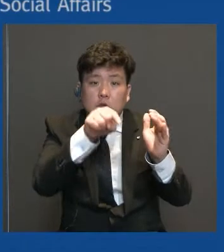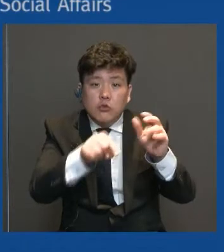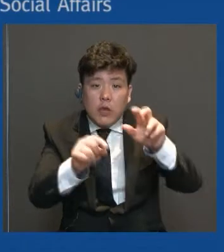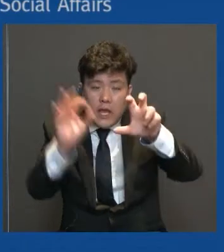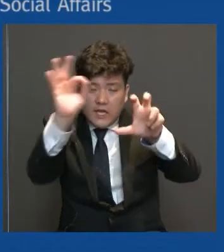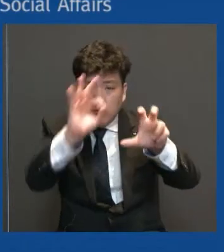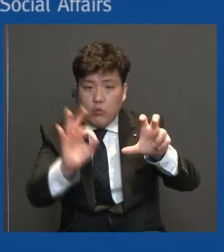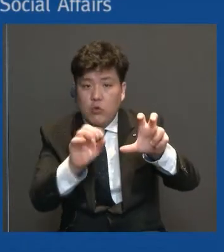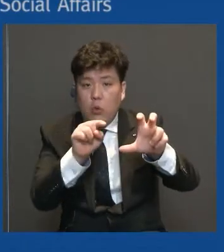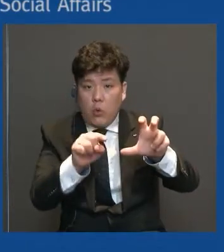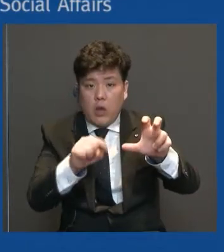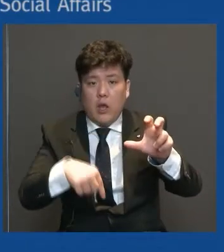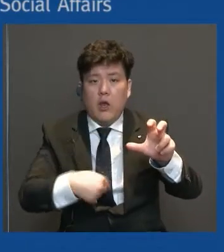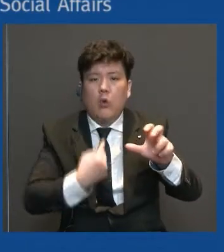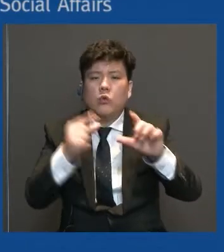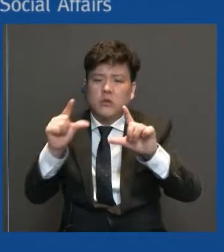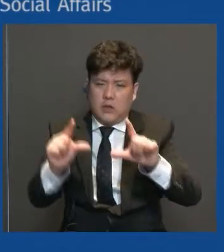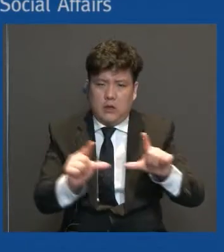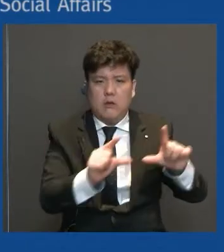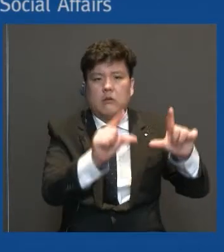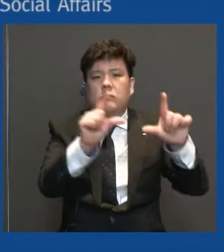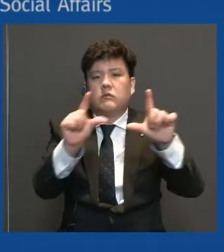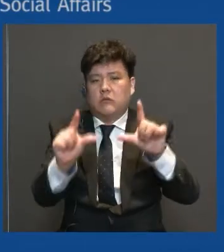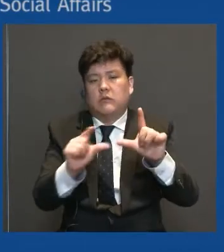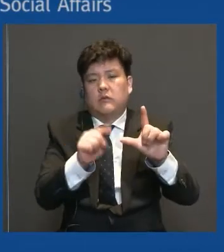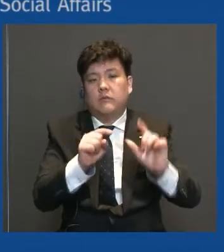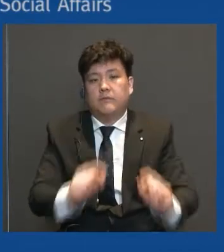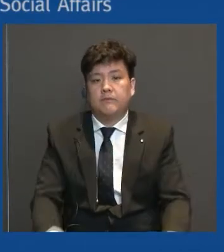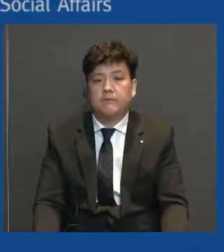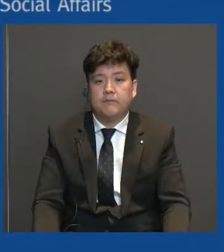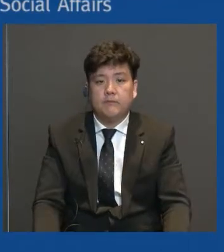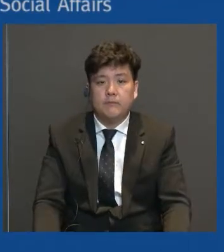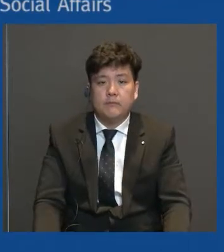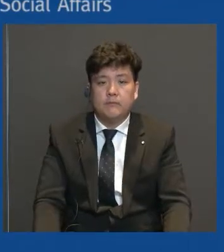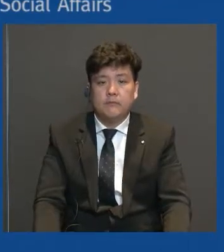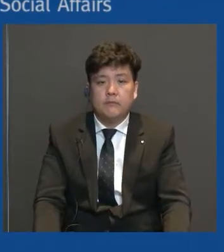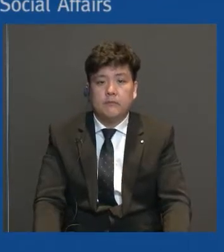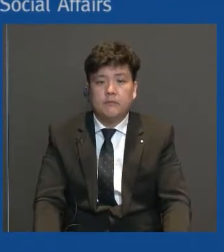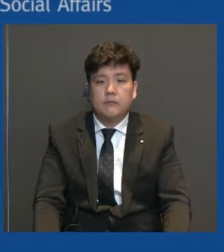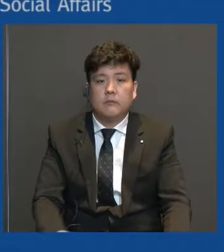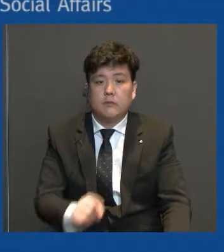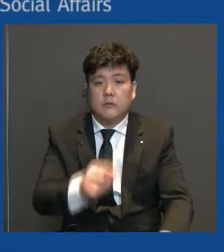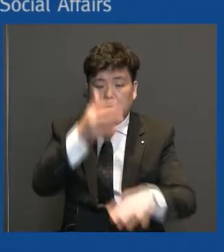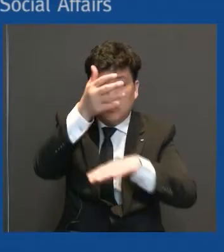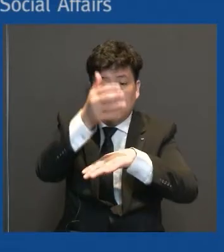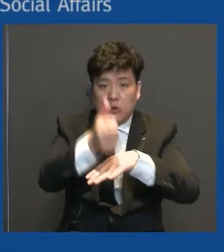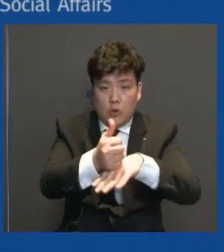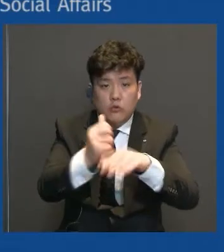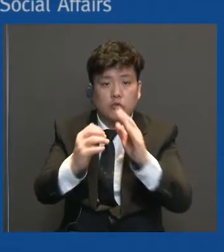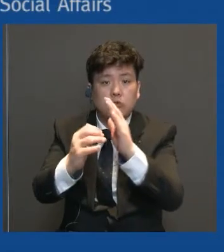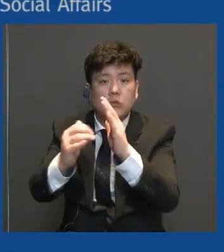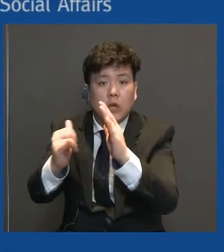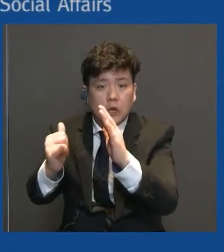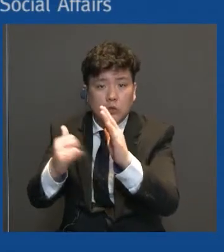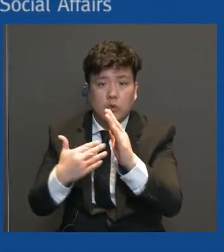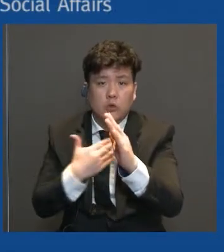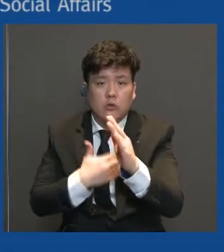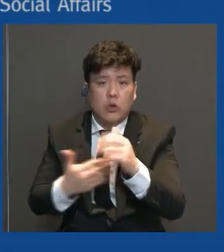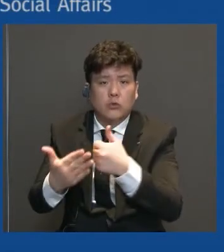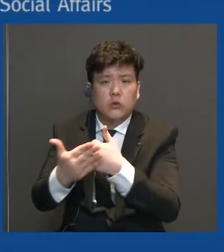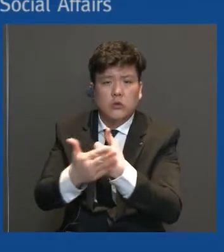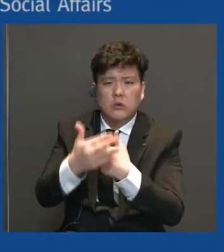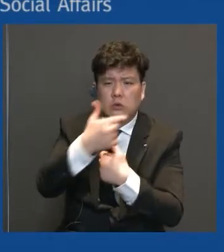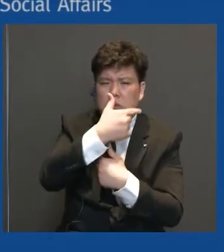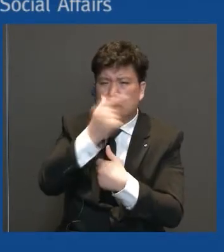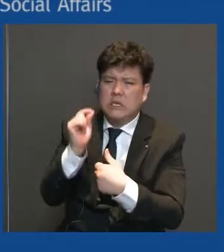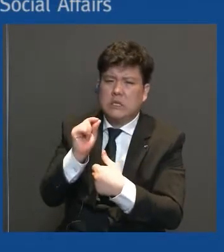to receive less emotional support from families, have limited social network, and show more depressive